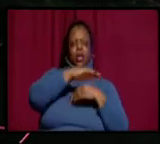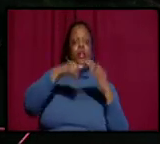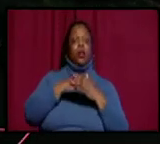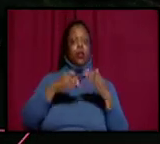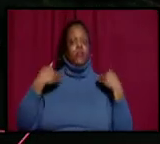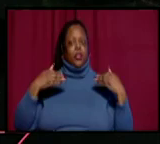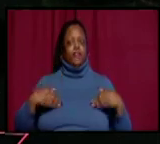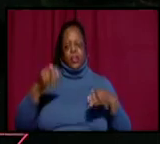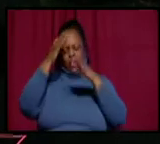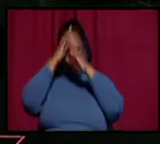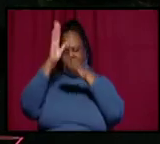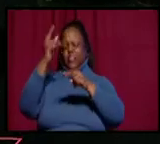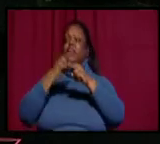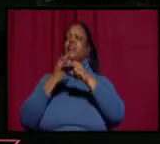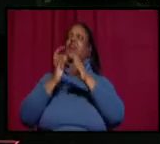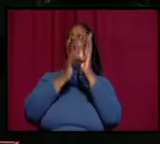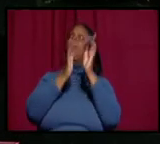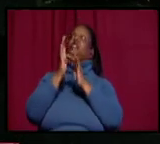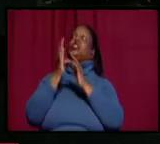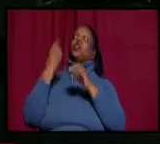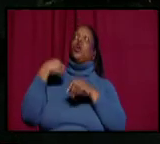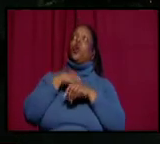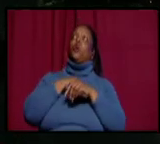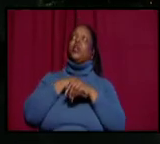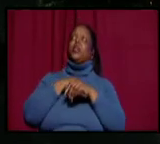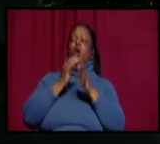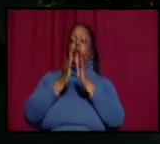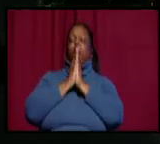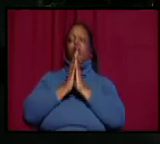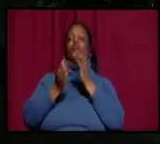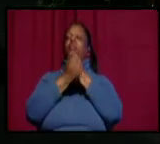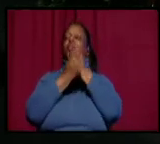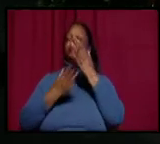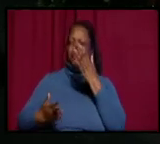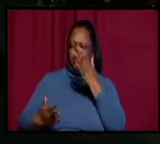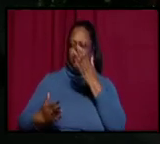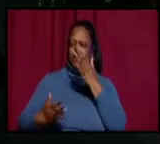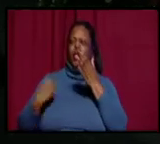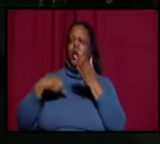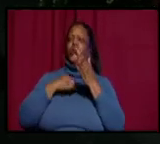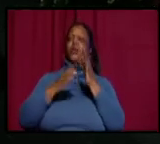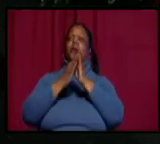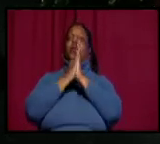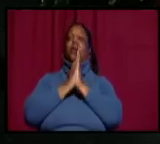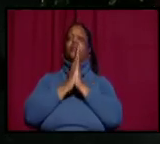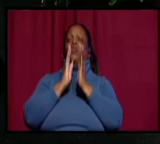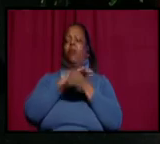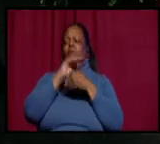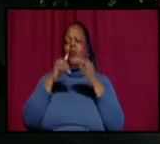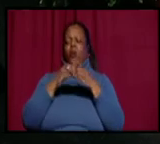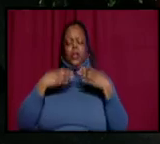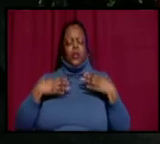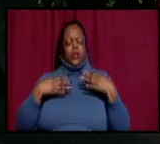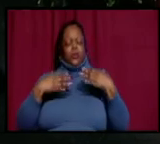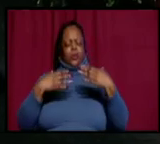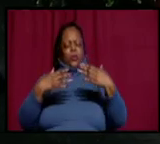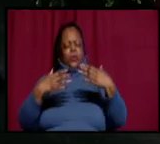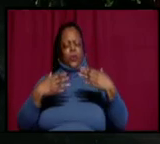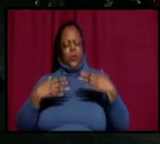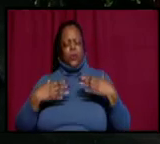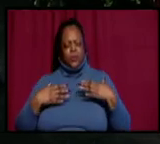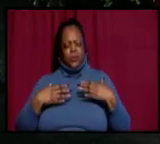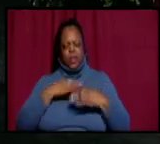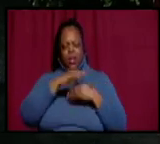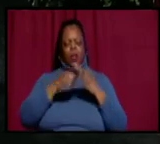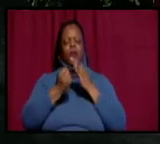body. Father God, in the name of Jesus, we apply the blood now. We apply the blood in the respiratory system, the